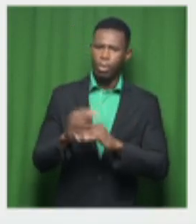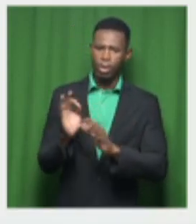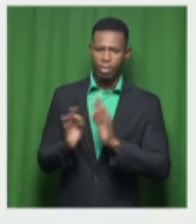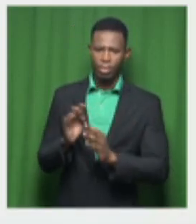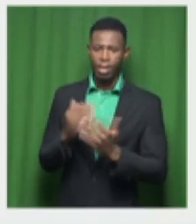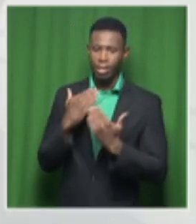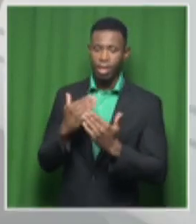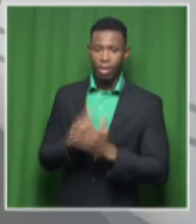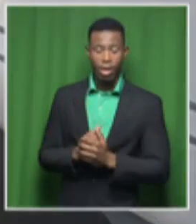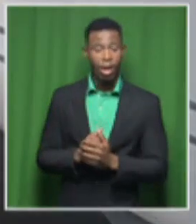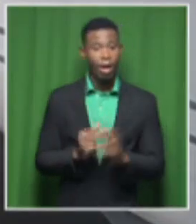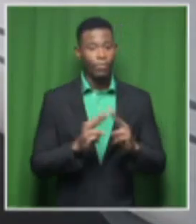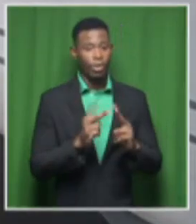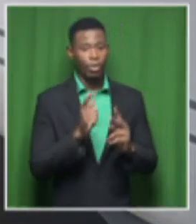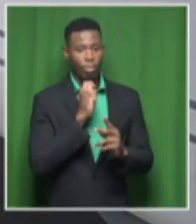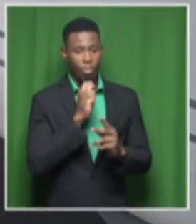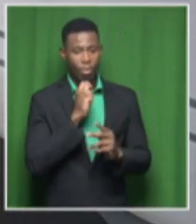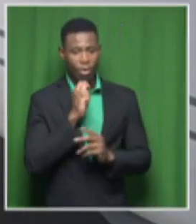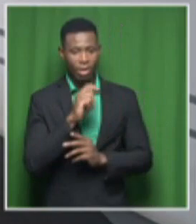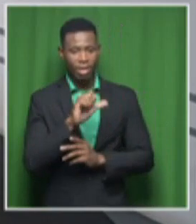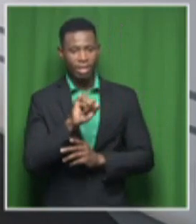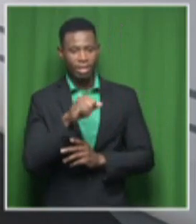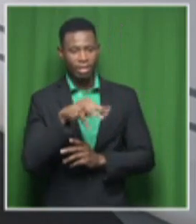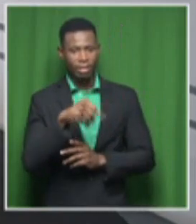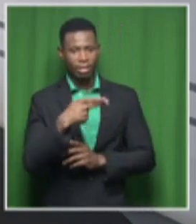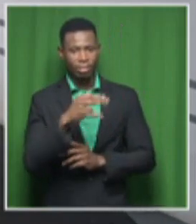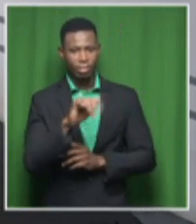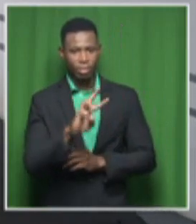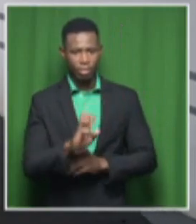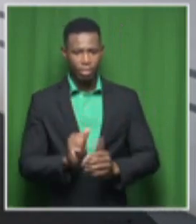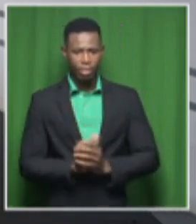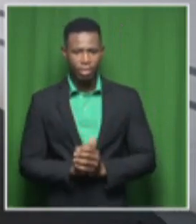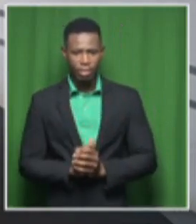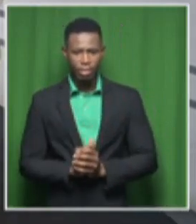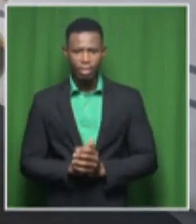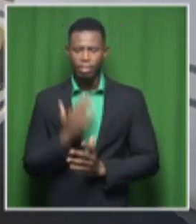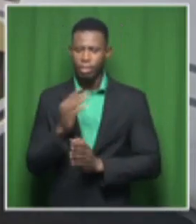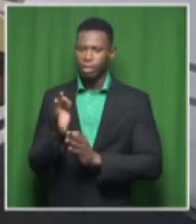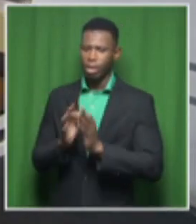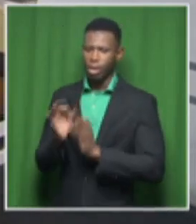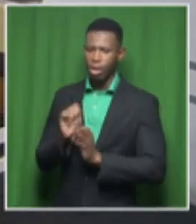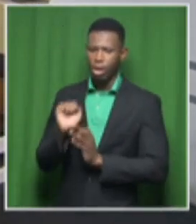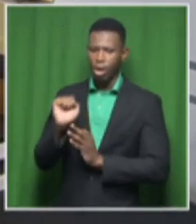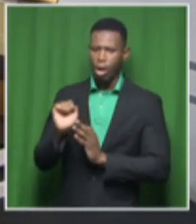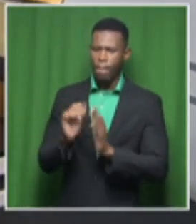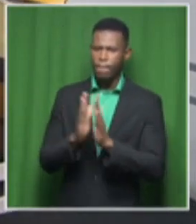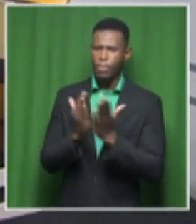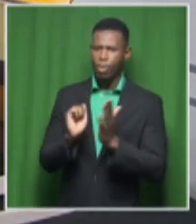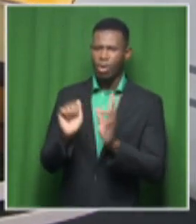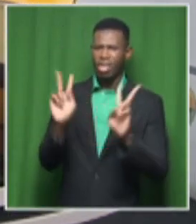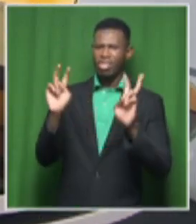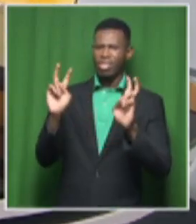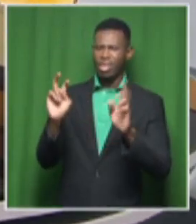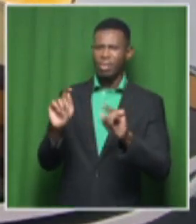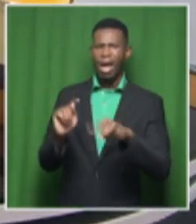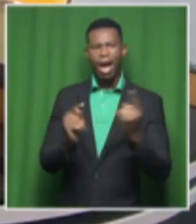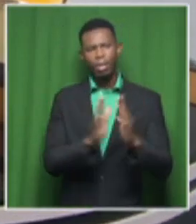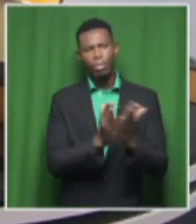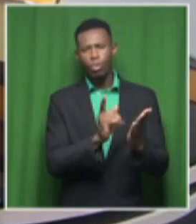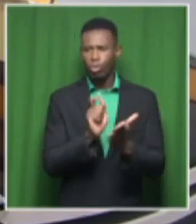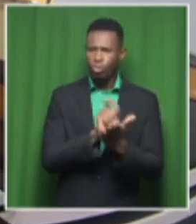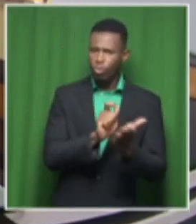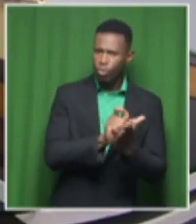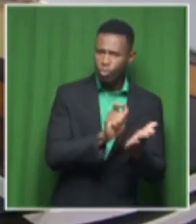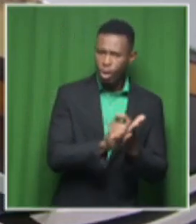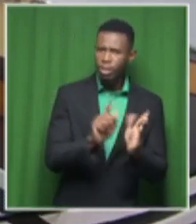Welcome. A very good morning, Simpiwe. Now tell us, what makes your book Becoming a Highly Effective Employee different from the other books you've written on the